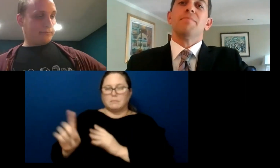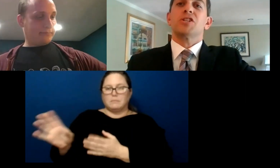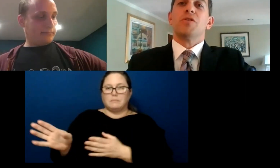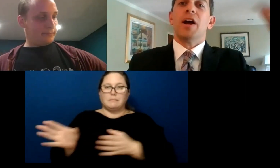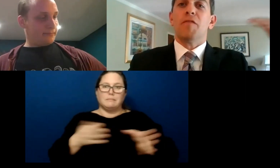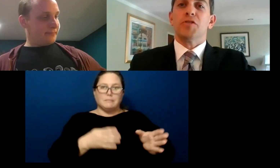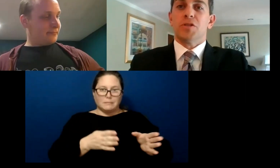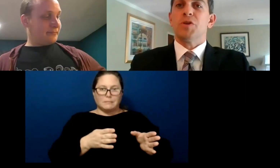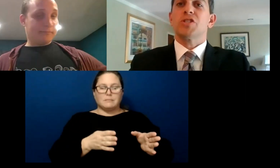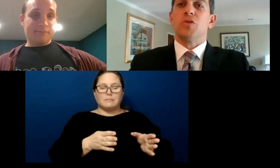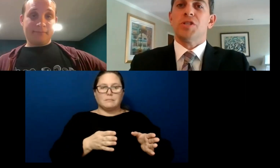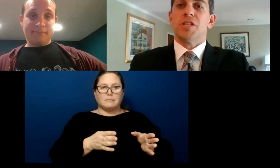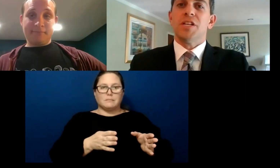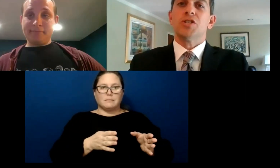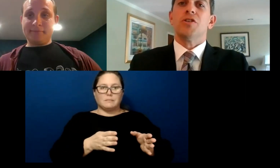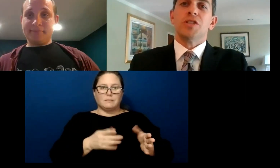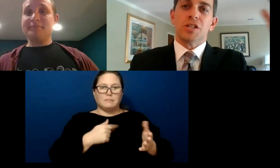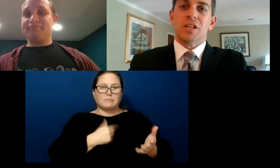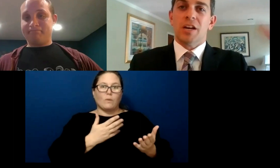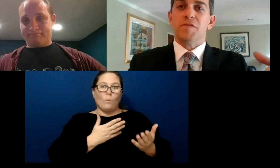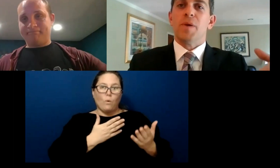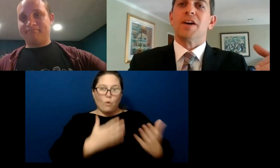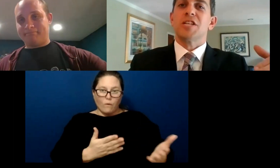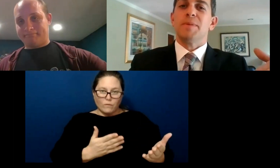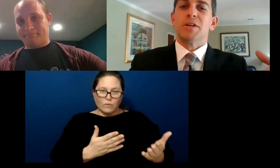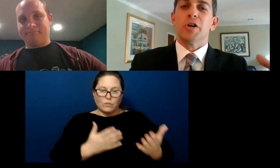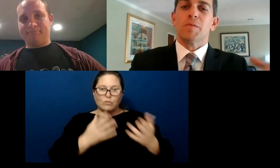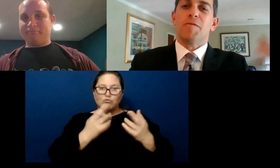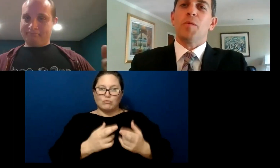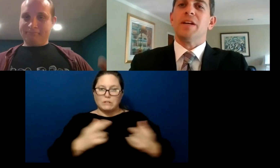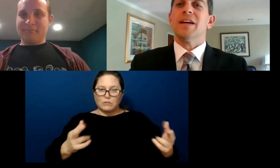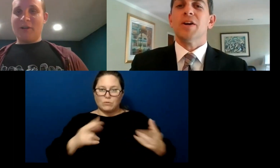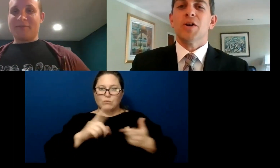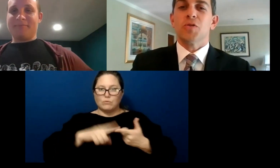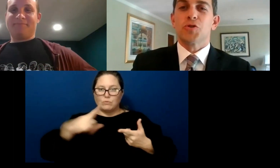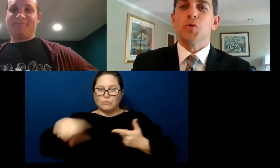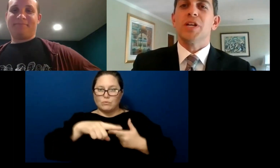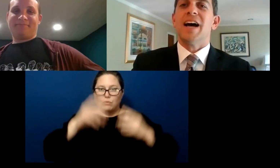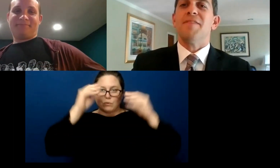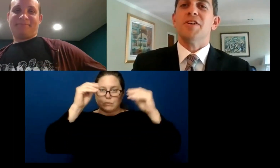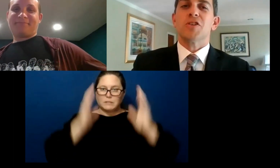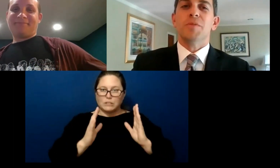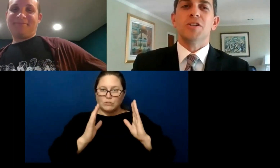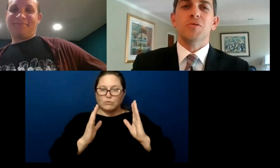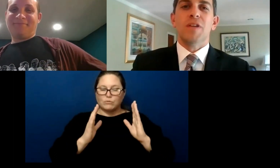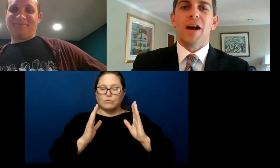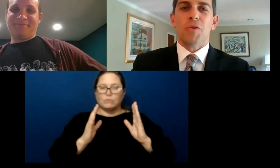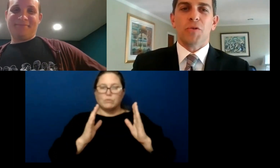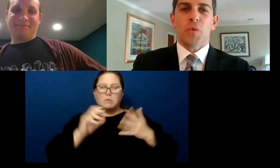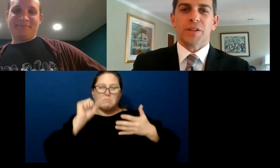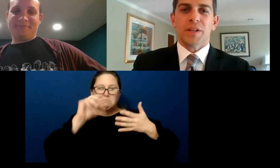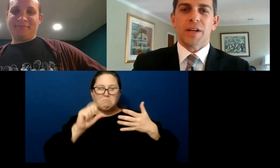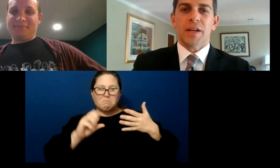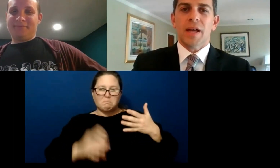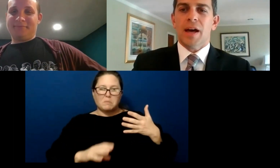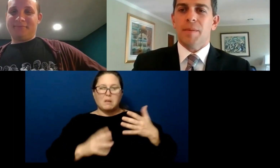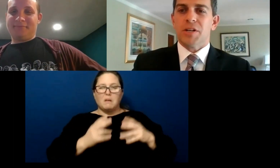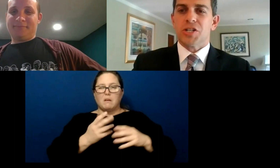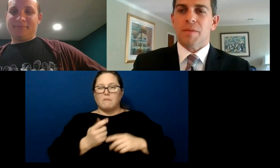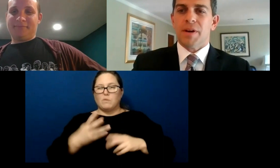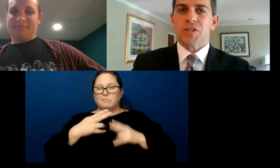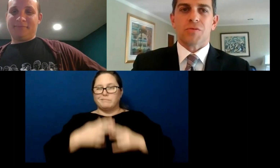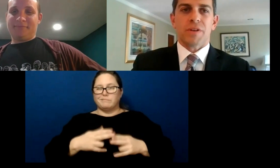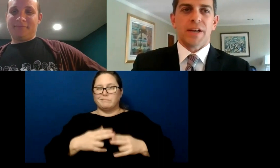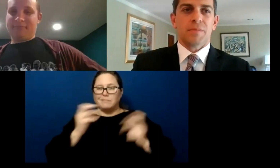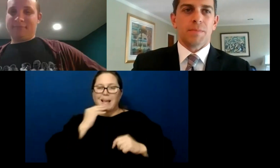for 1 second and make sure I offer some resources to teachers and just hit a few housekeeping notes before we truly dive in. So I'm going to do that real quickly. I'm